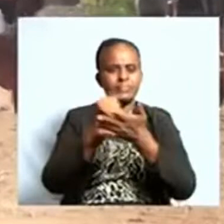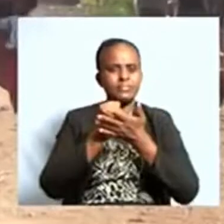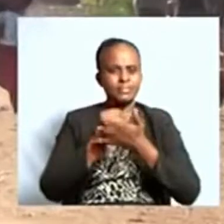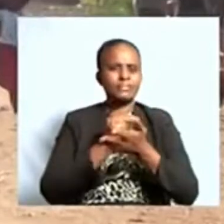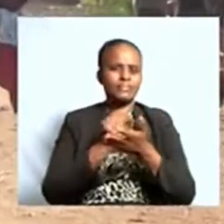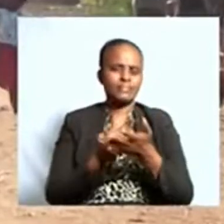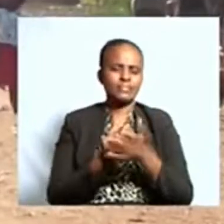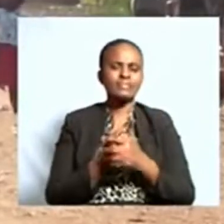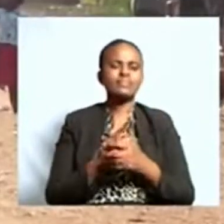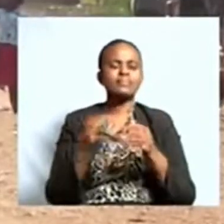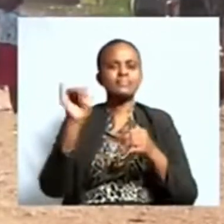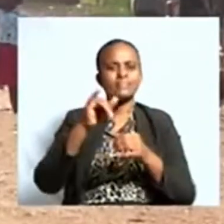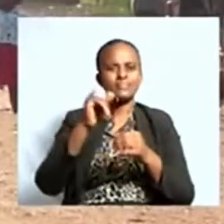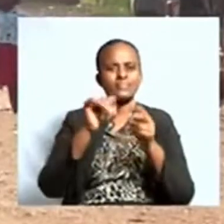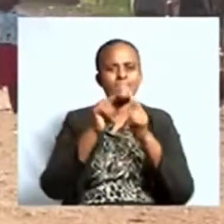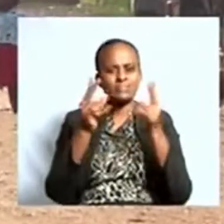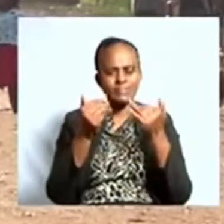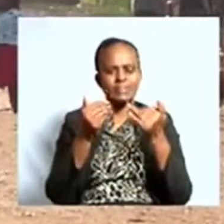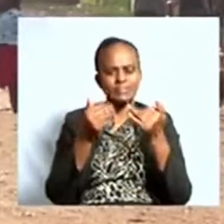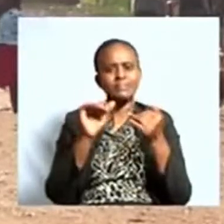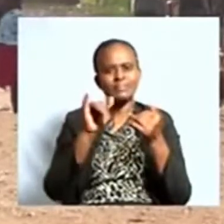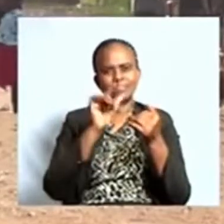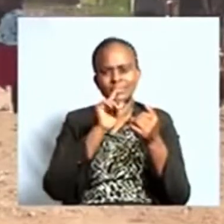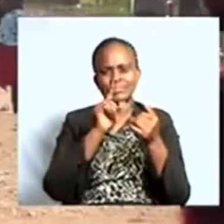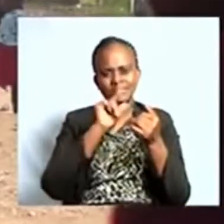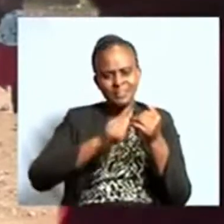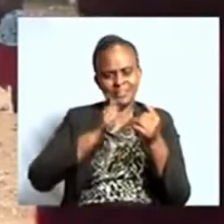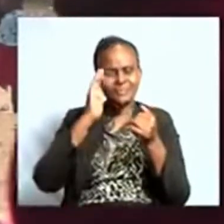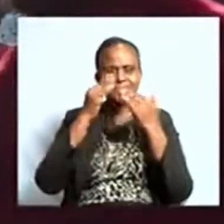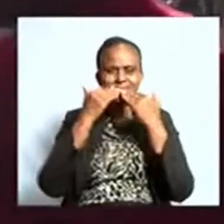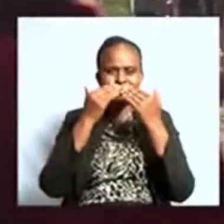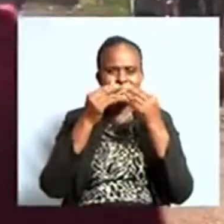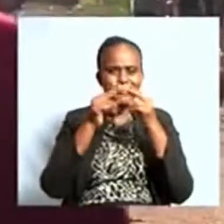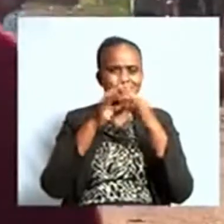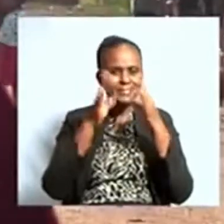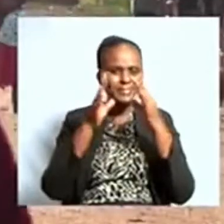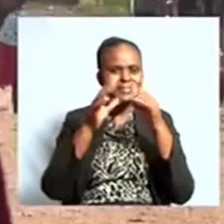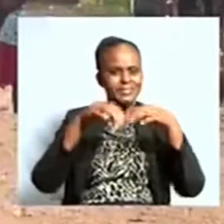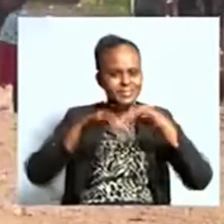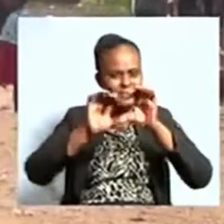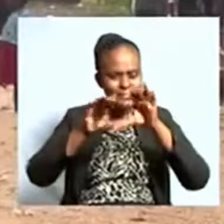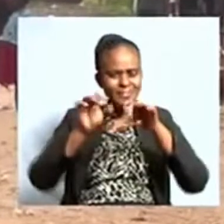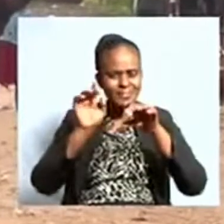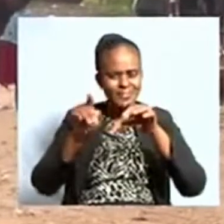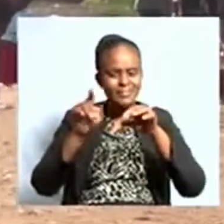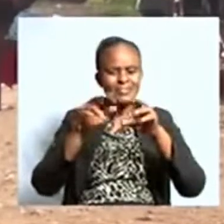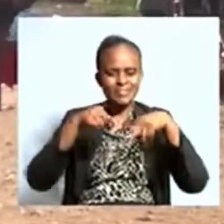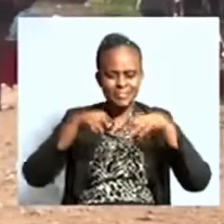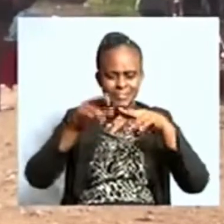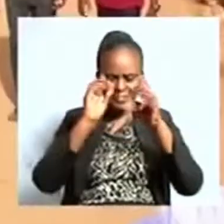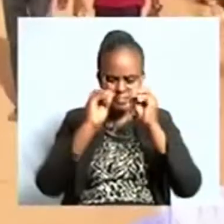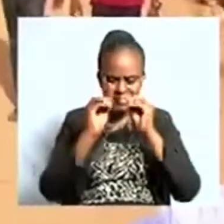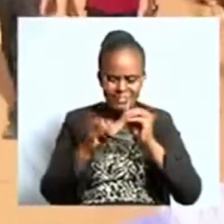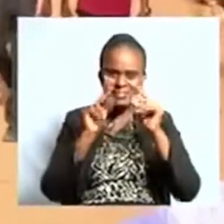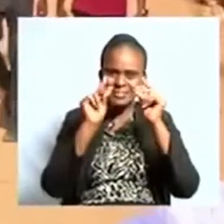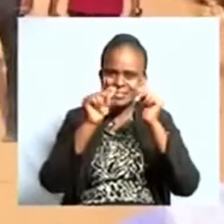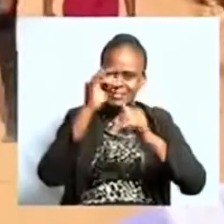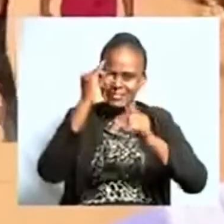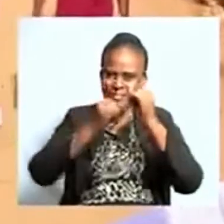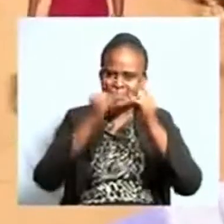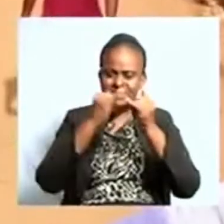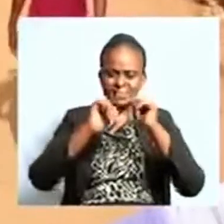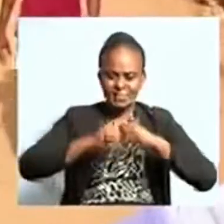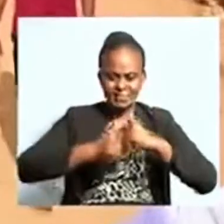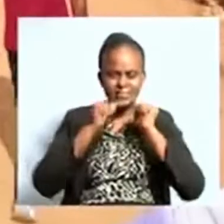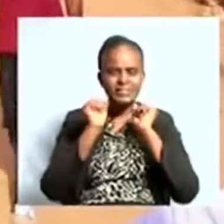batitandizeko so awe tizachita appreciate otherwise vaipitirize chabe tamaki ifike paka ku last kuja so that